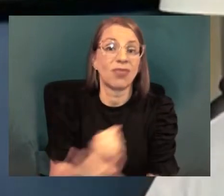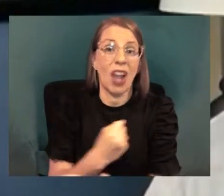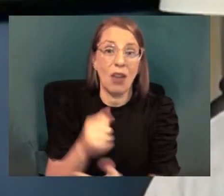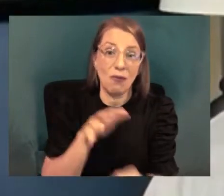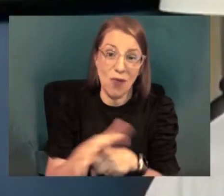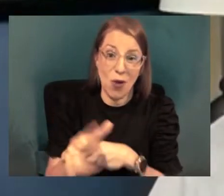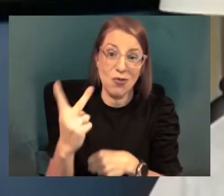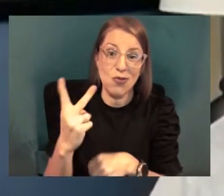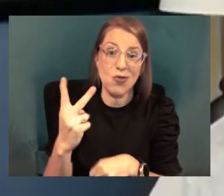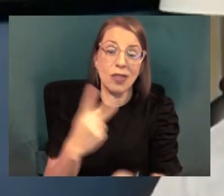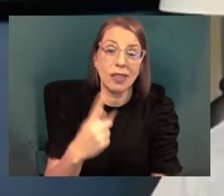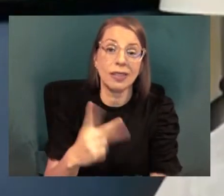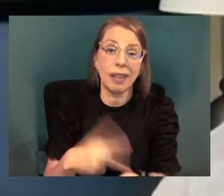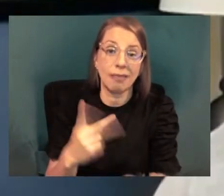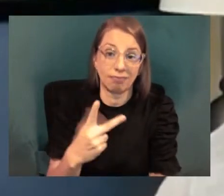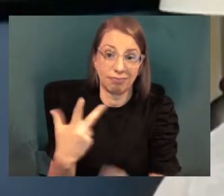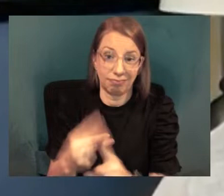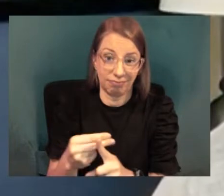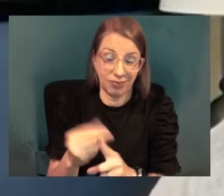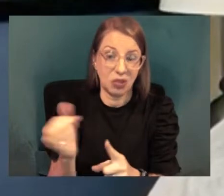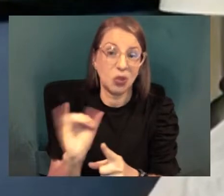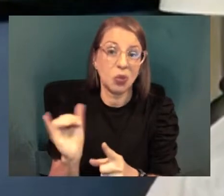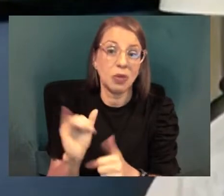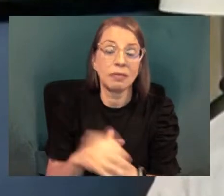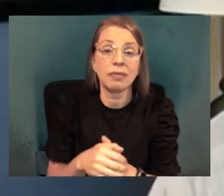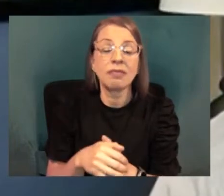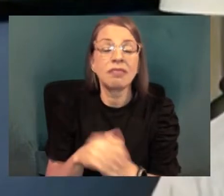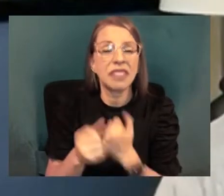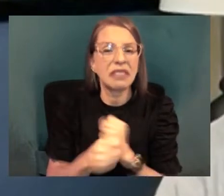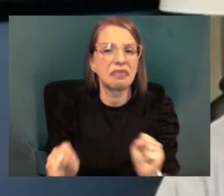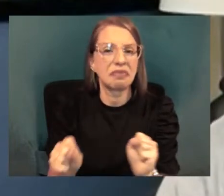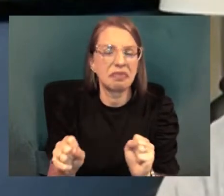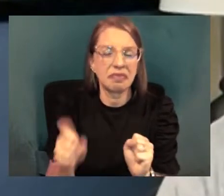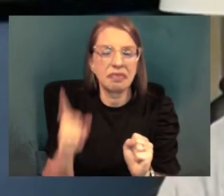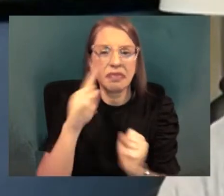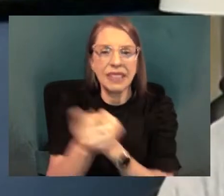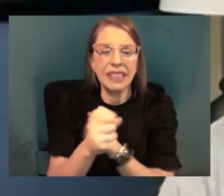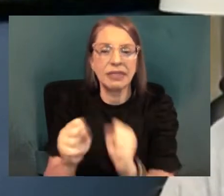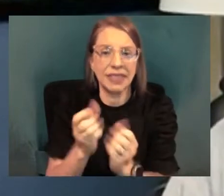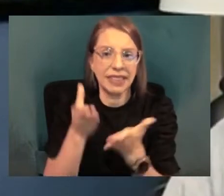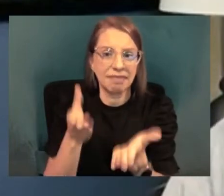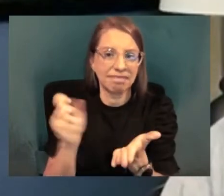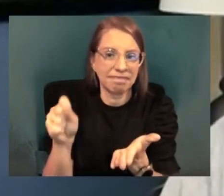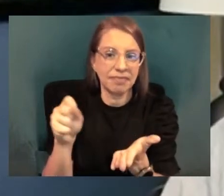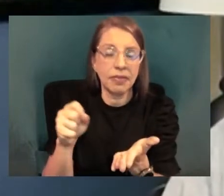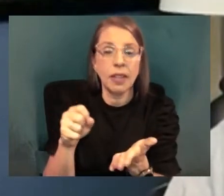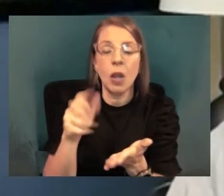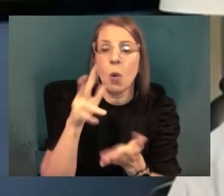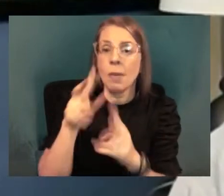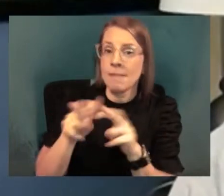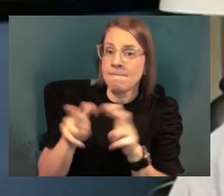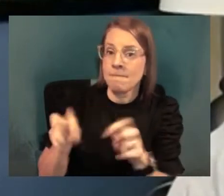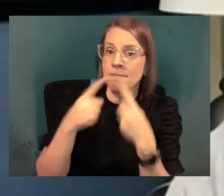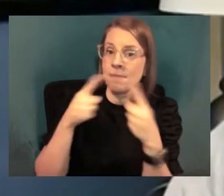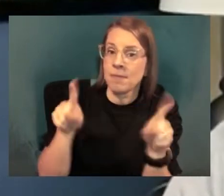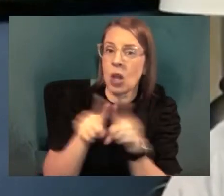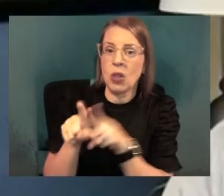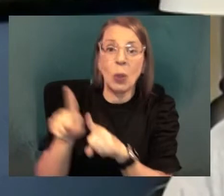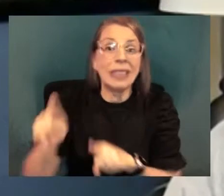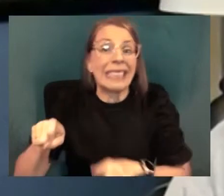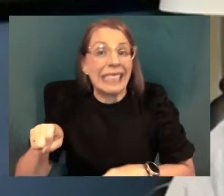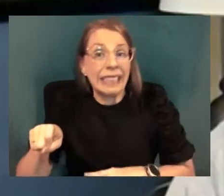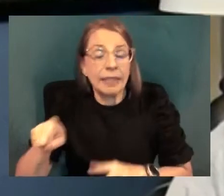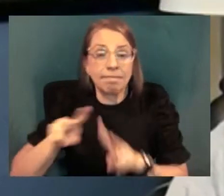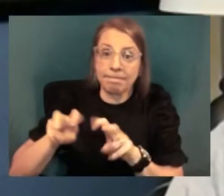safe. So I think the safety is going to be there. I think we are going to be looking at the efficacy and really the need. But again, right now, there's